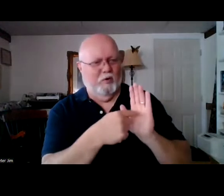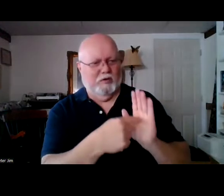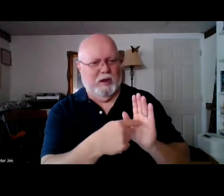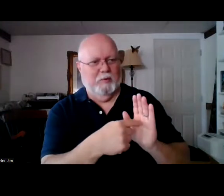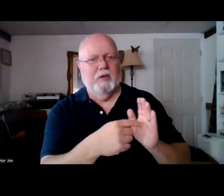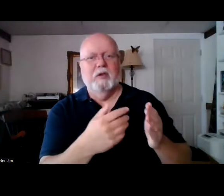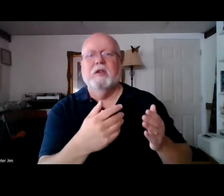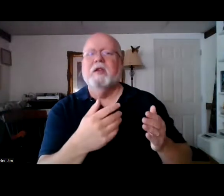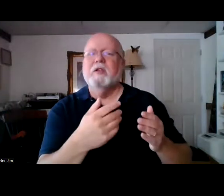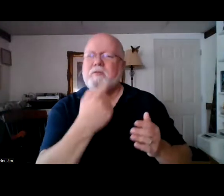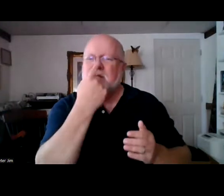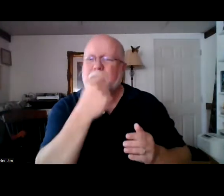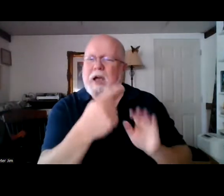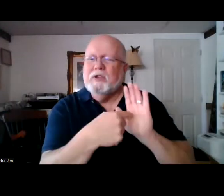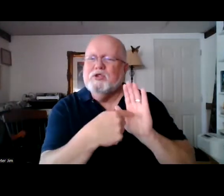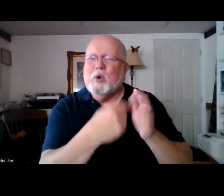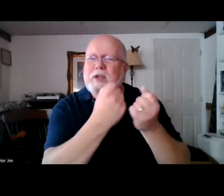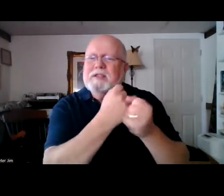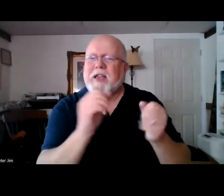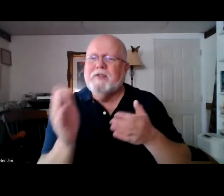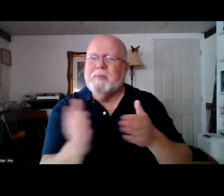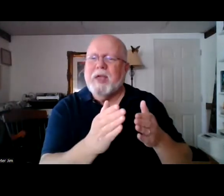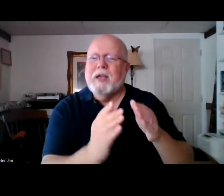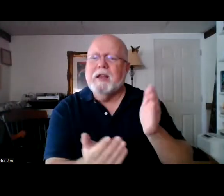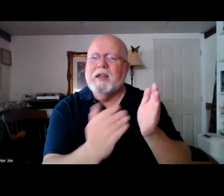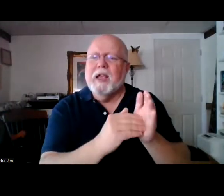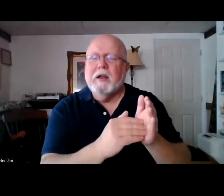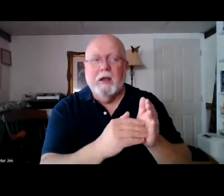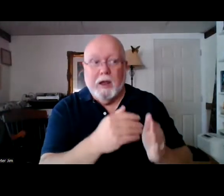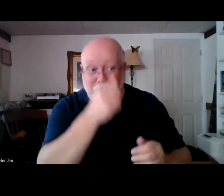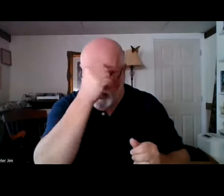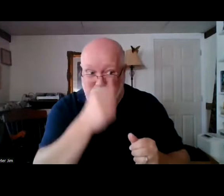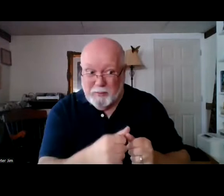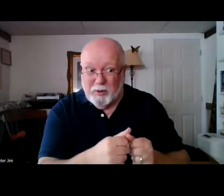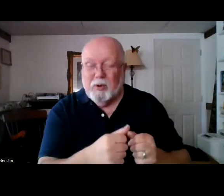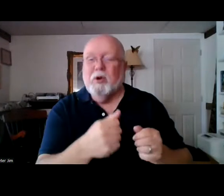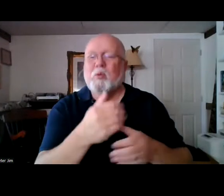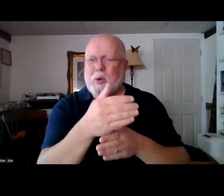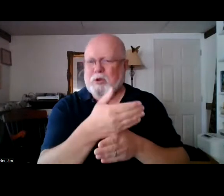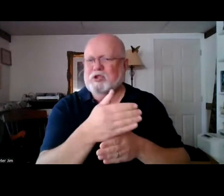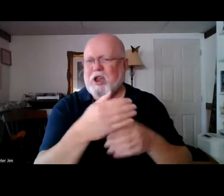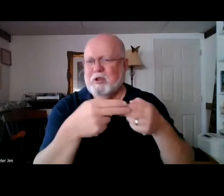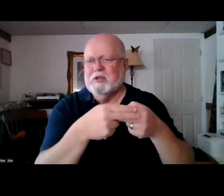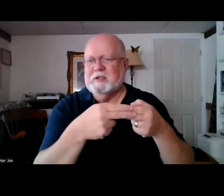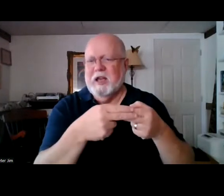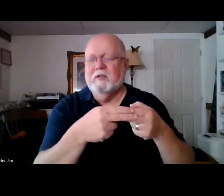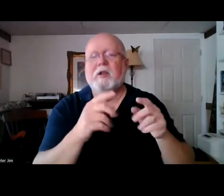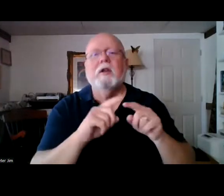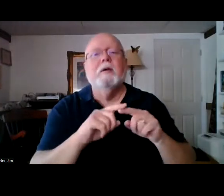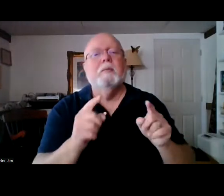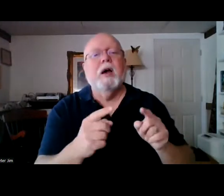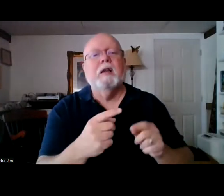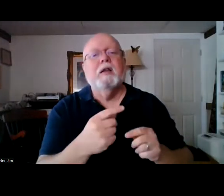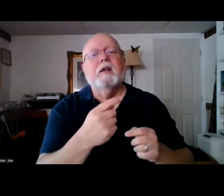the screen. I will just remind everyone that the slides will be shared at the end. But a follow-up question just in regards to safety plans was